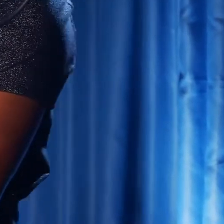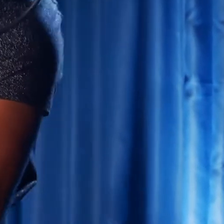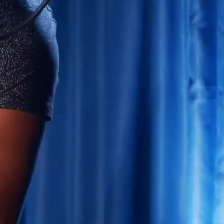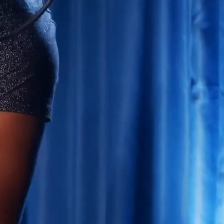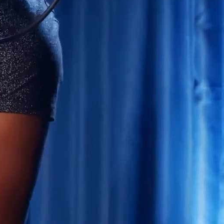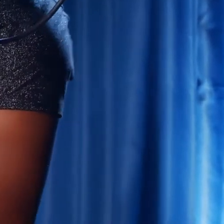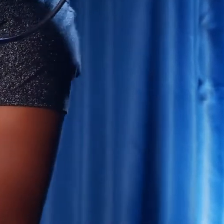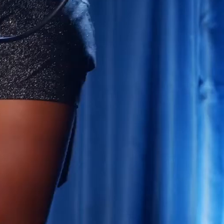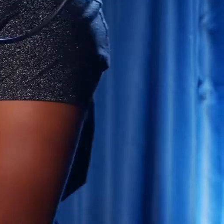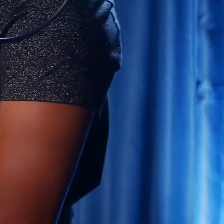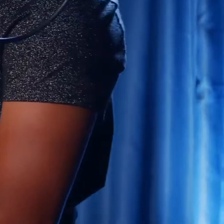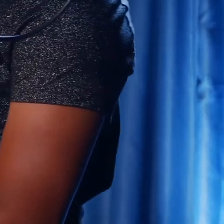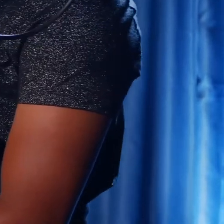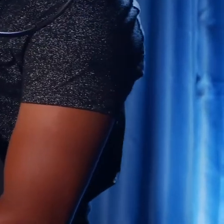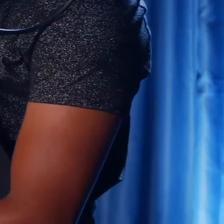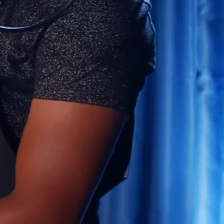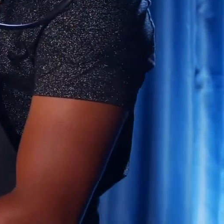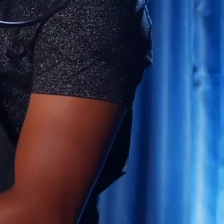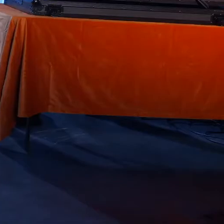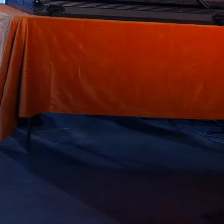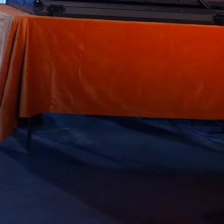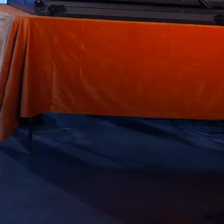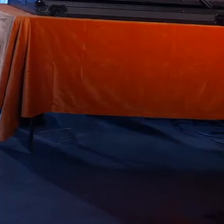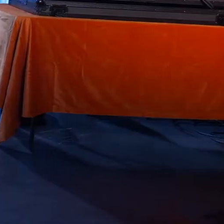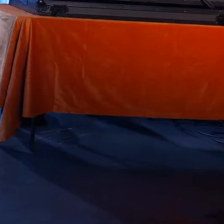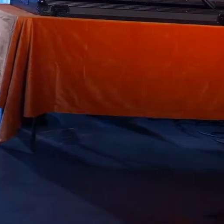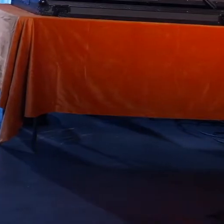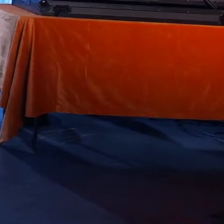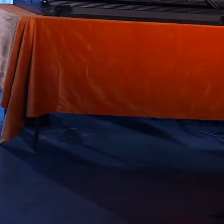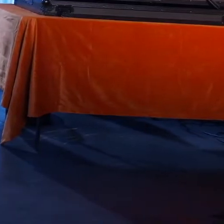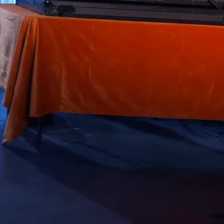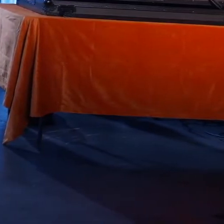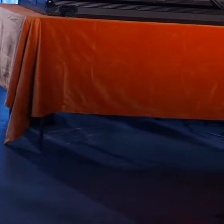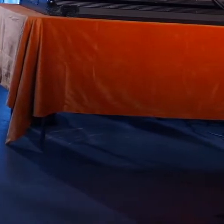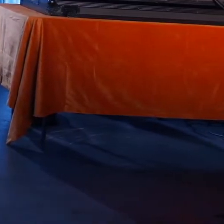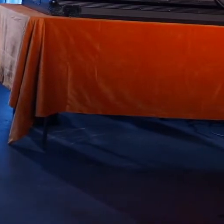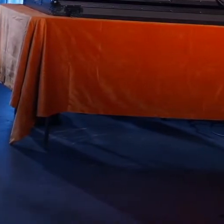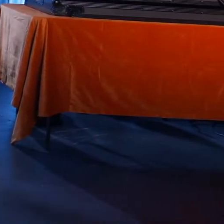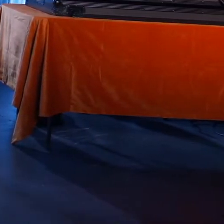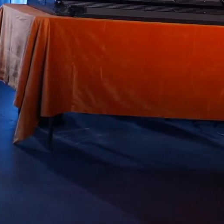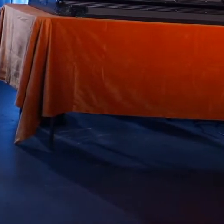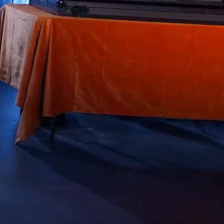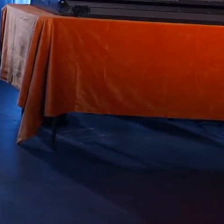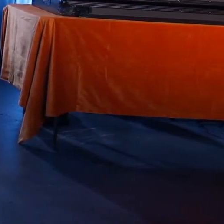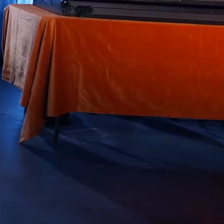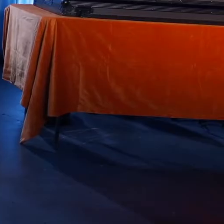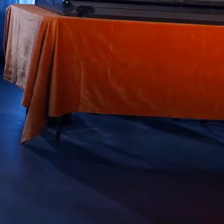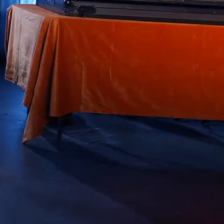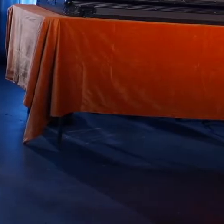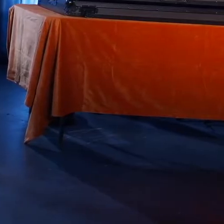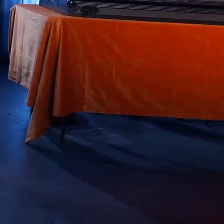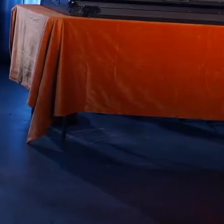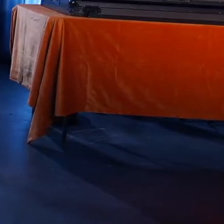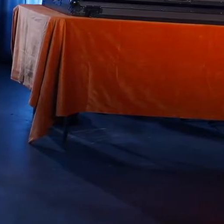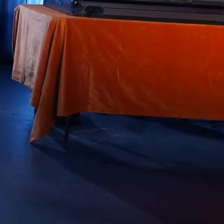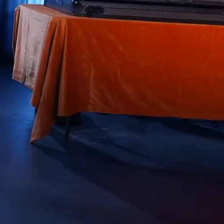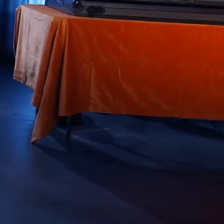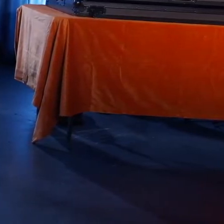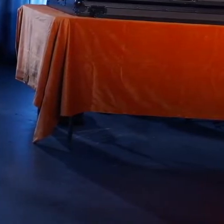In addition to his own fantastic artwork, Carl's work in the fine art department at Spokane Falls Community College and